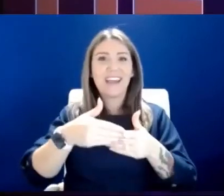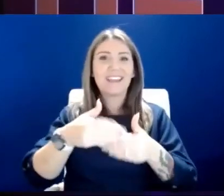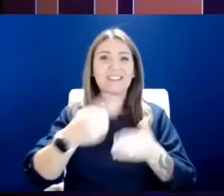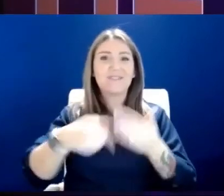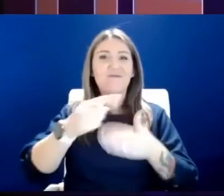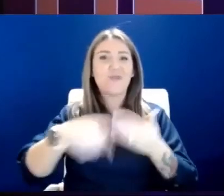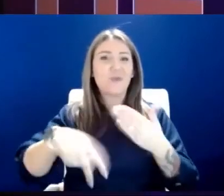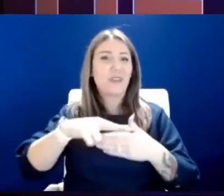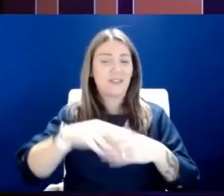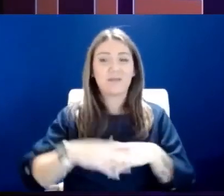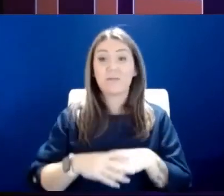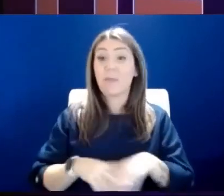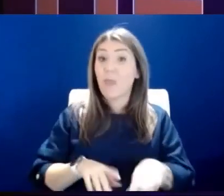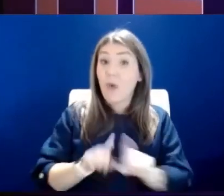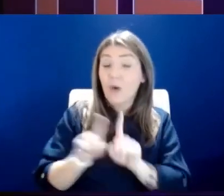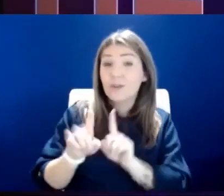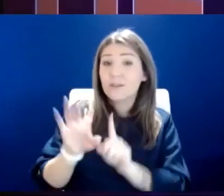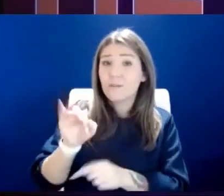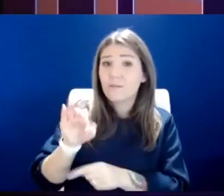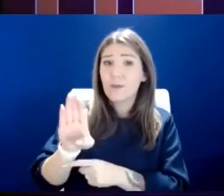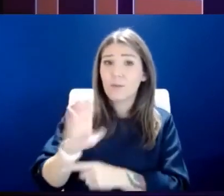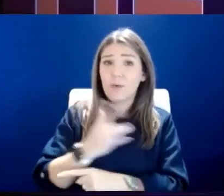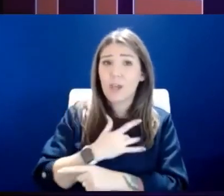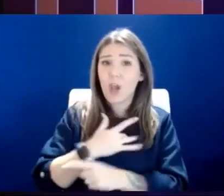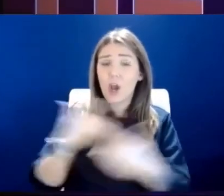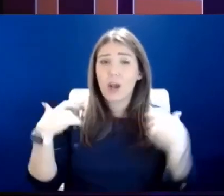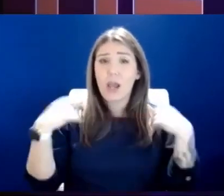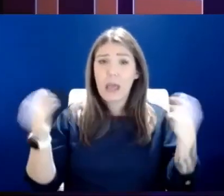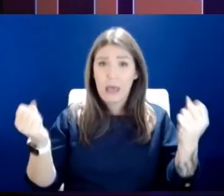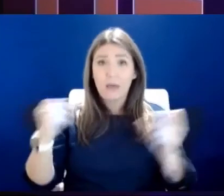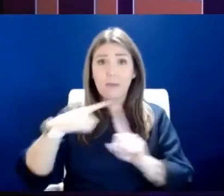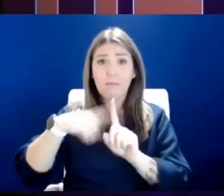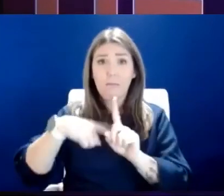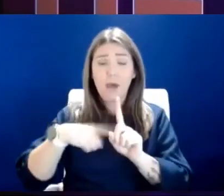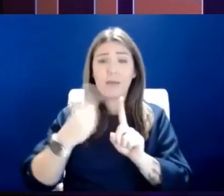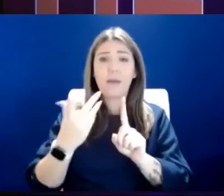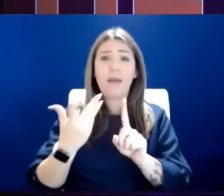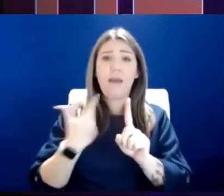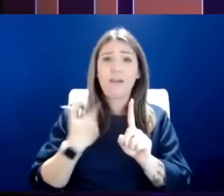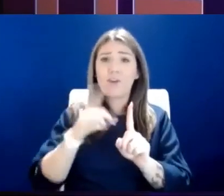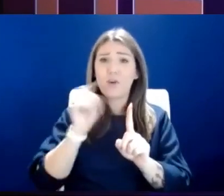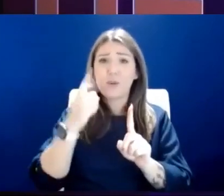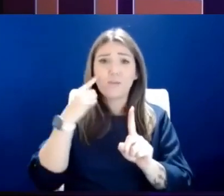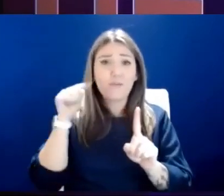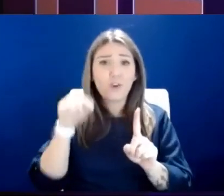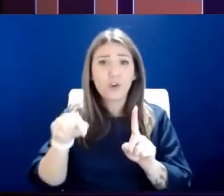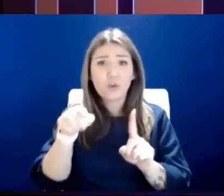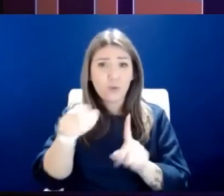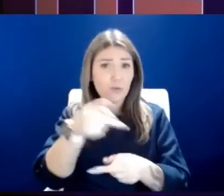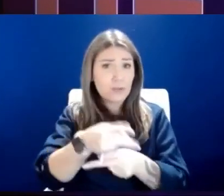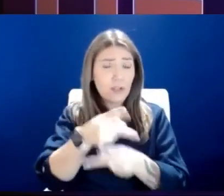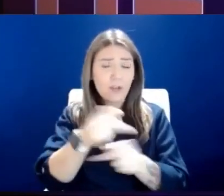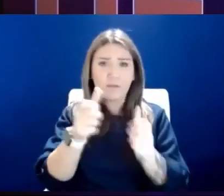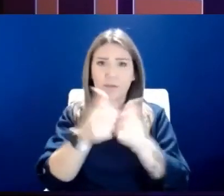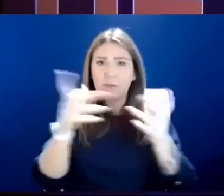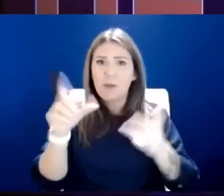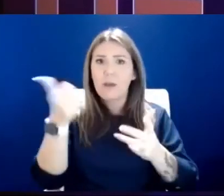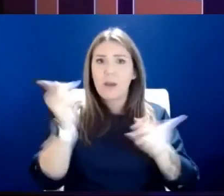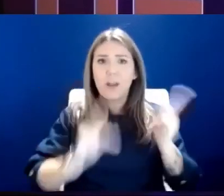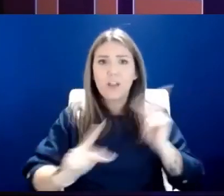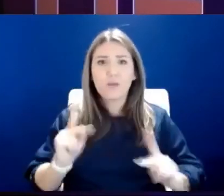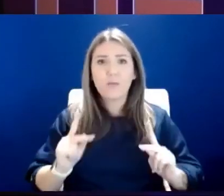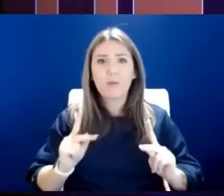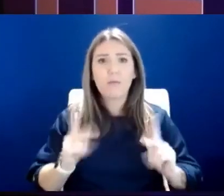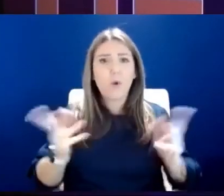Also, February is Heart Health Month, and we have a question for you. You take care of so many other people. What have you